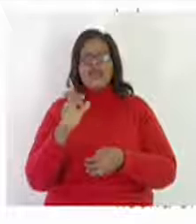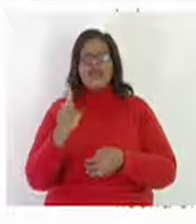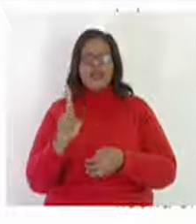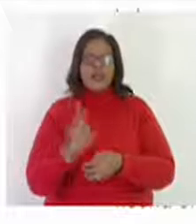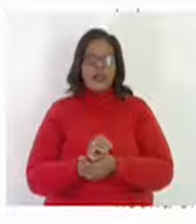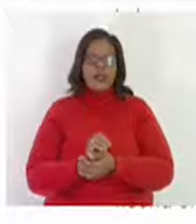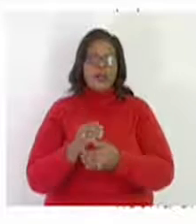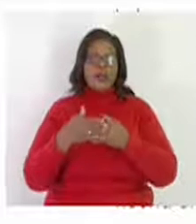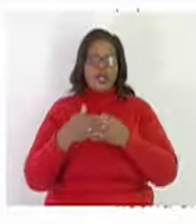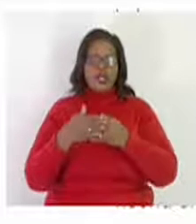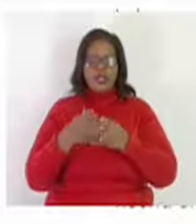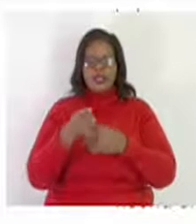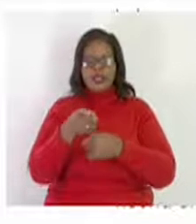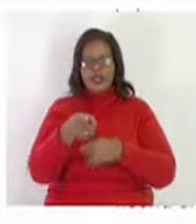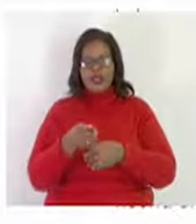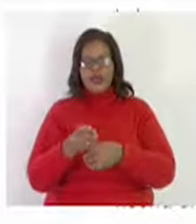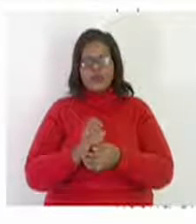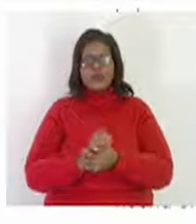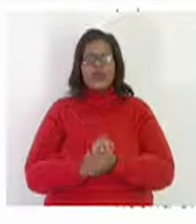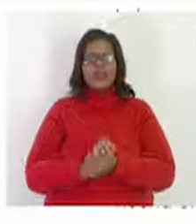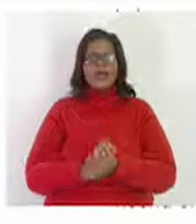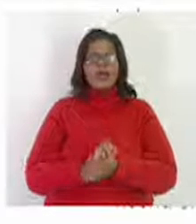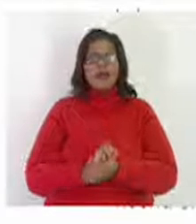6,053,951 to the nearest 1,000.